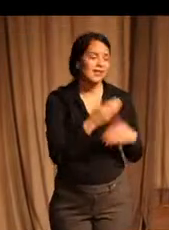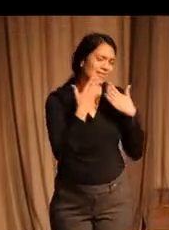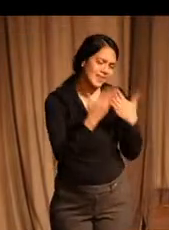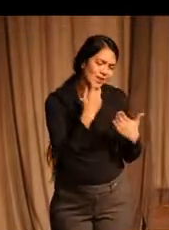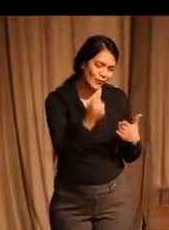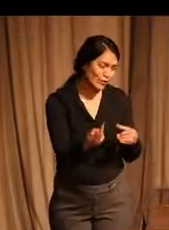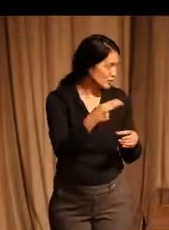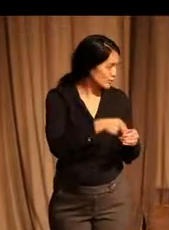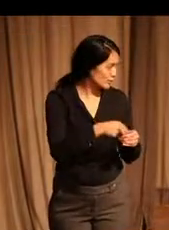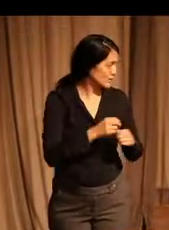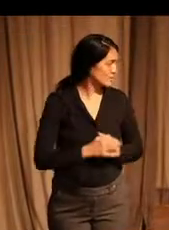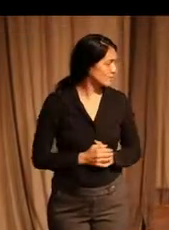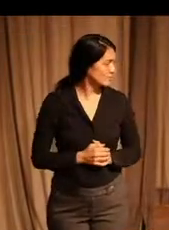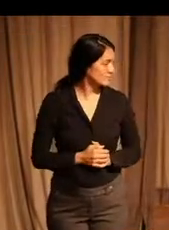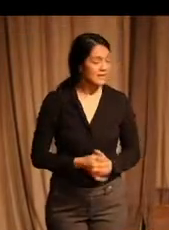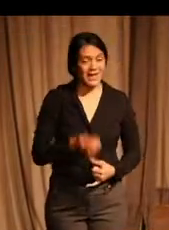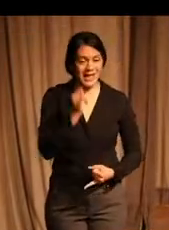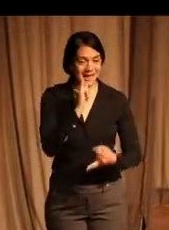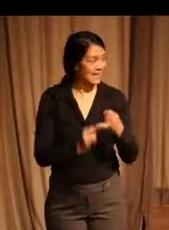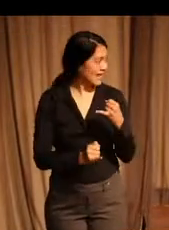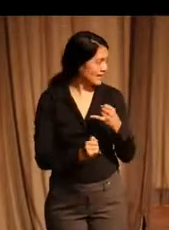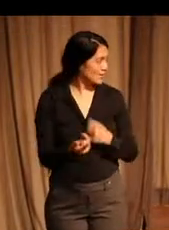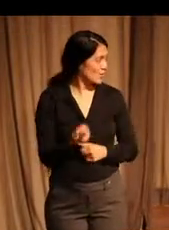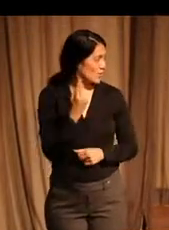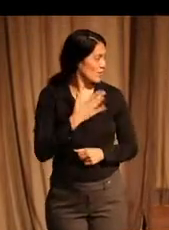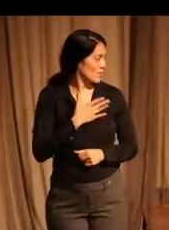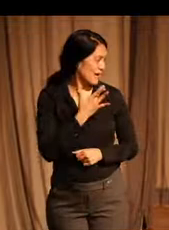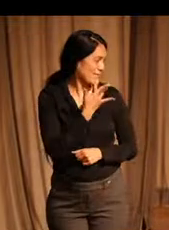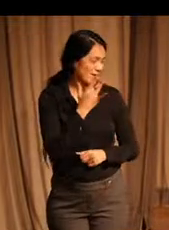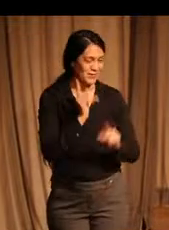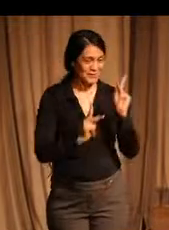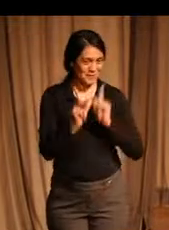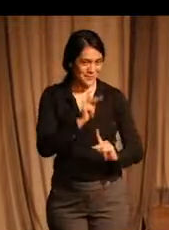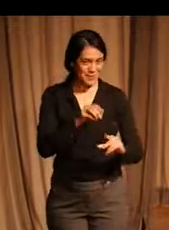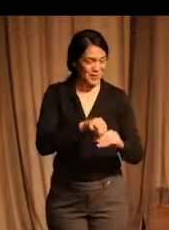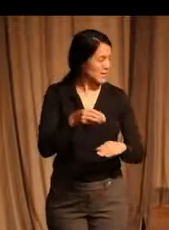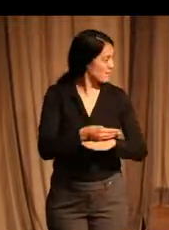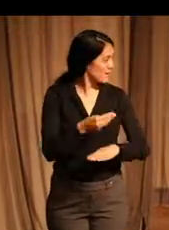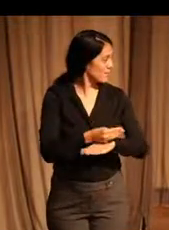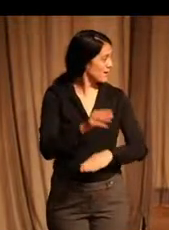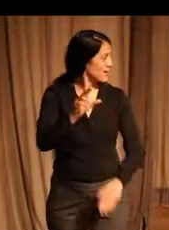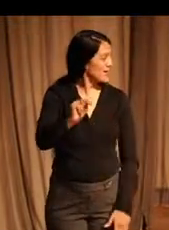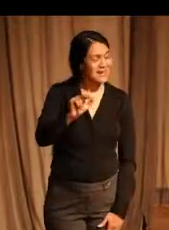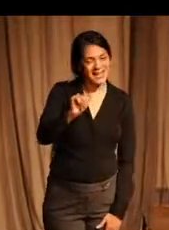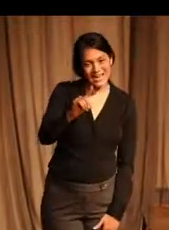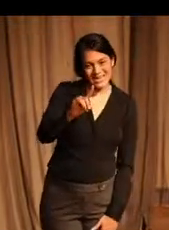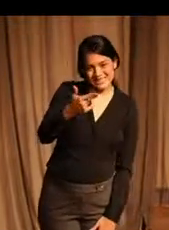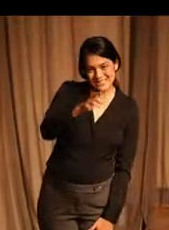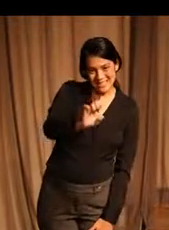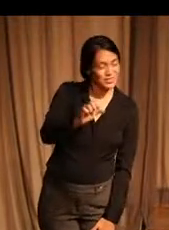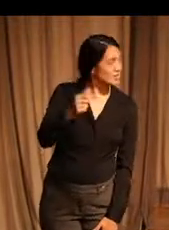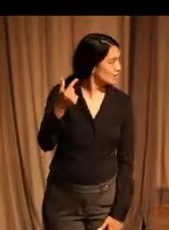but not least, our moderator and one of my favorite people in Miami, Nadege Green.